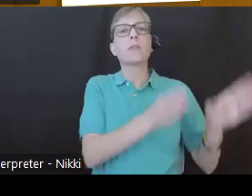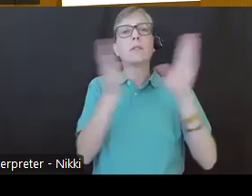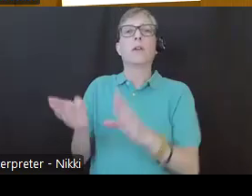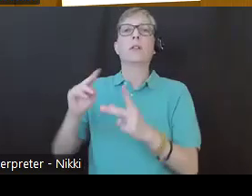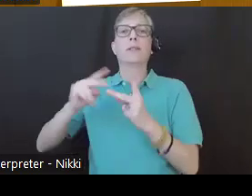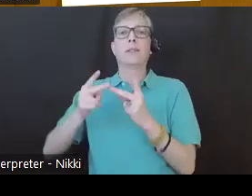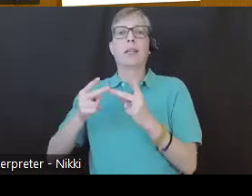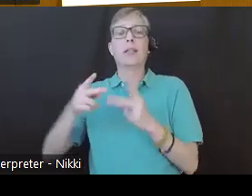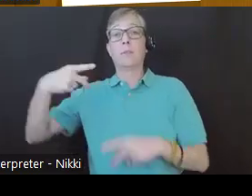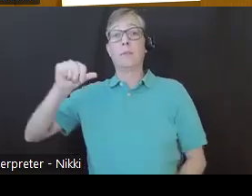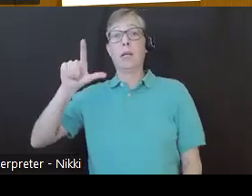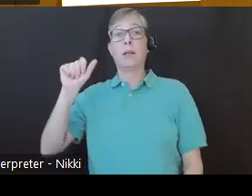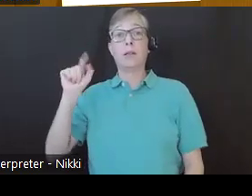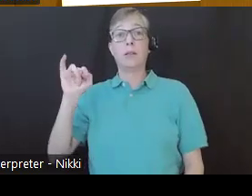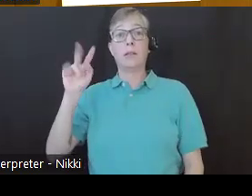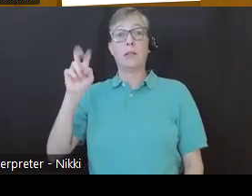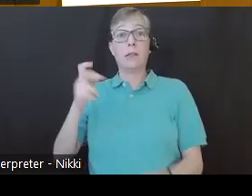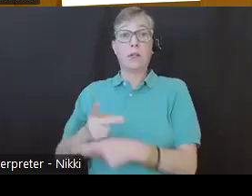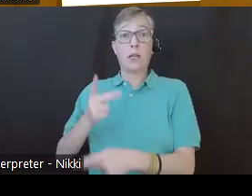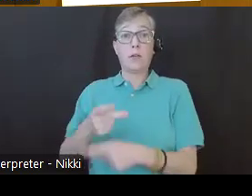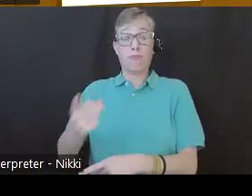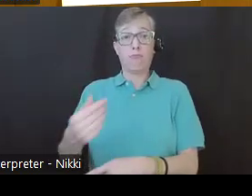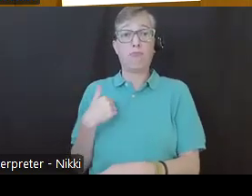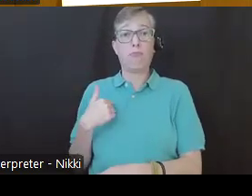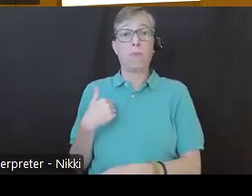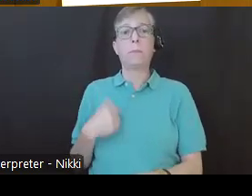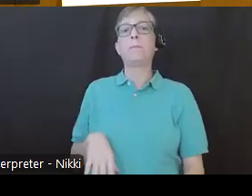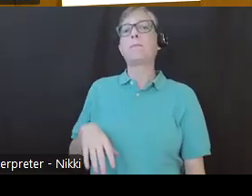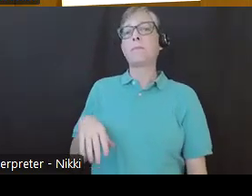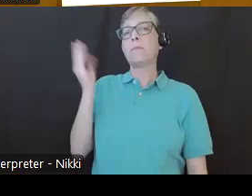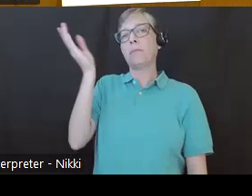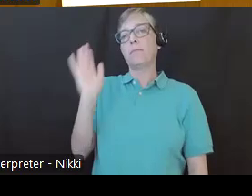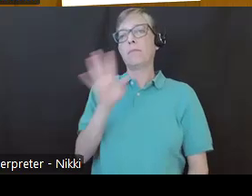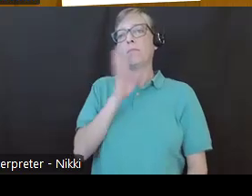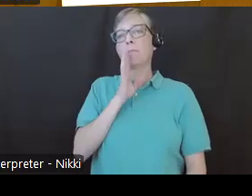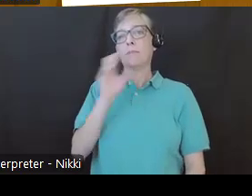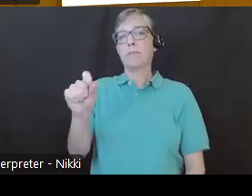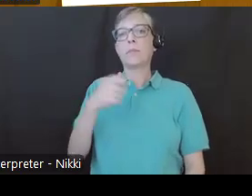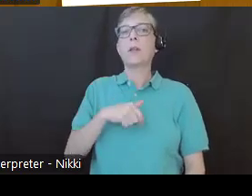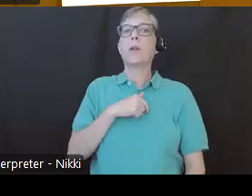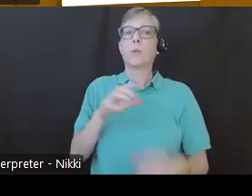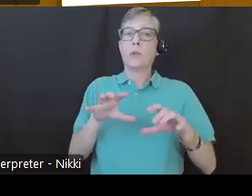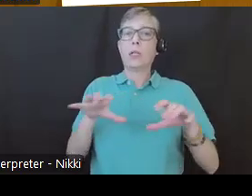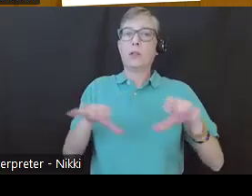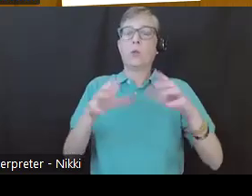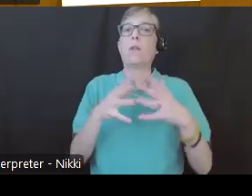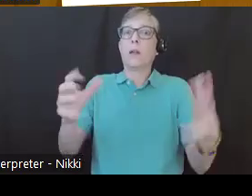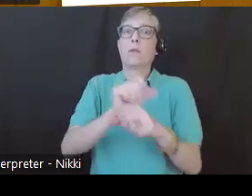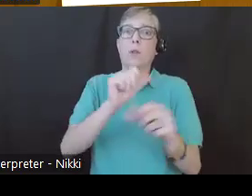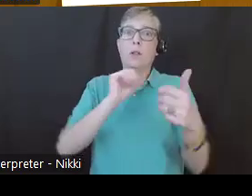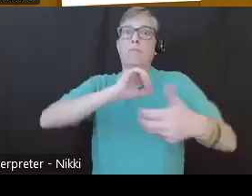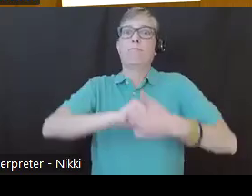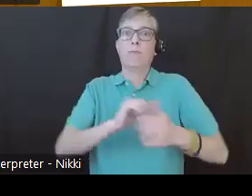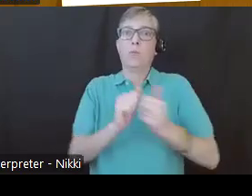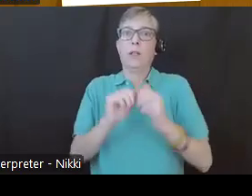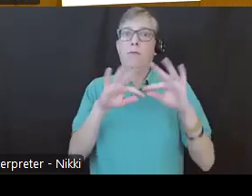component to your work? Great questions. And I didn't talk as much about family. We do a lot of work with family. I do a lot of work with families